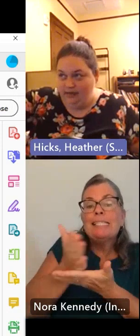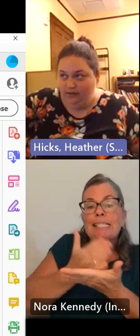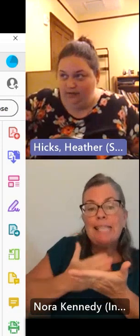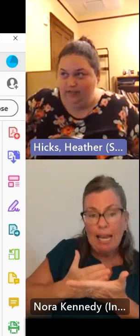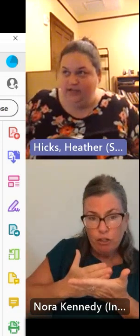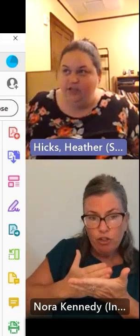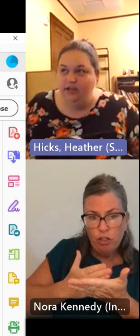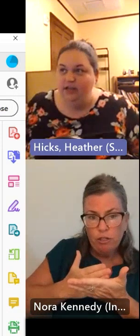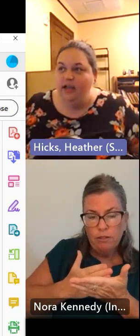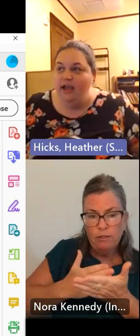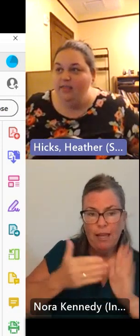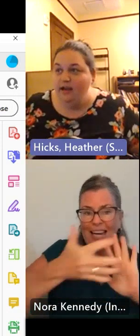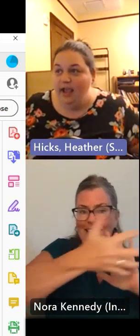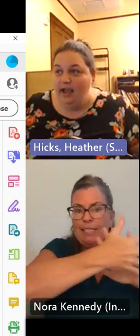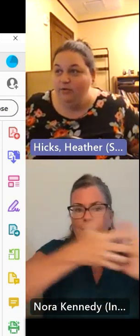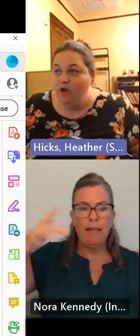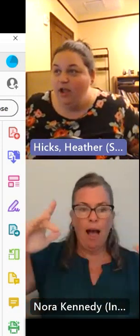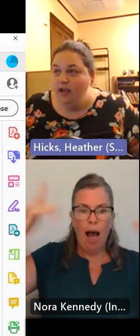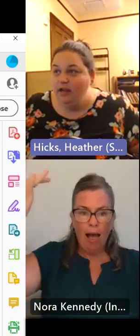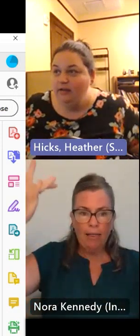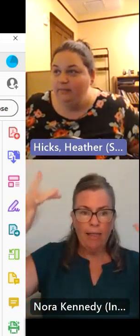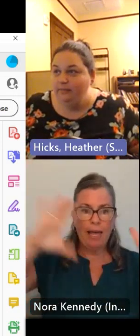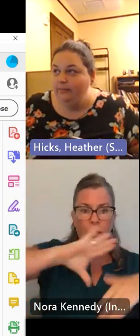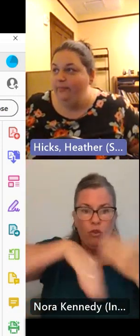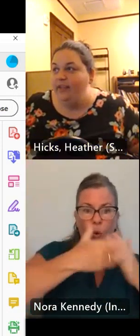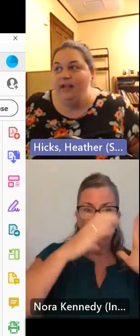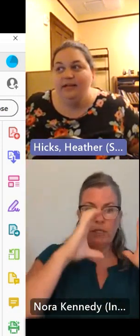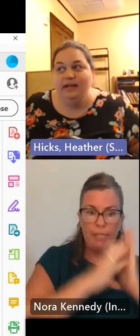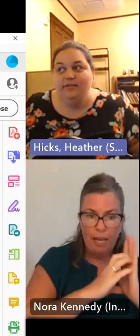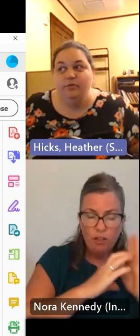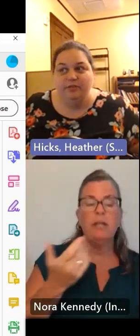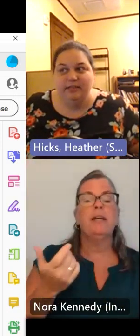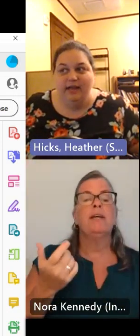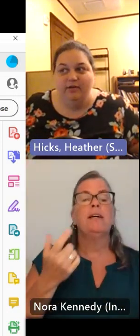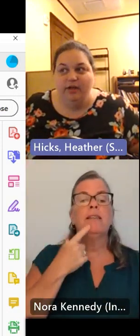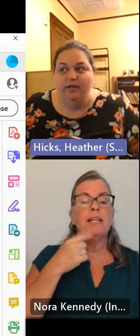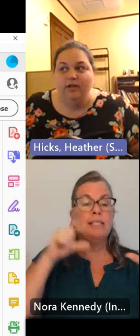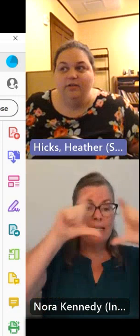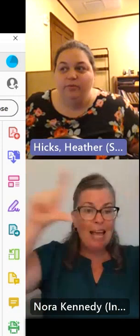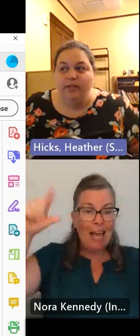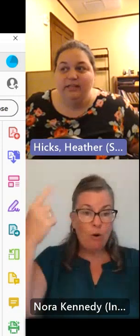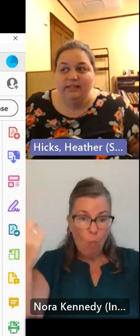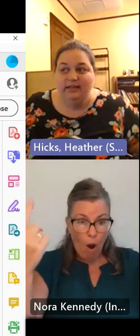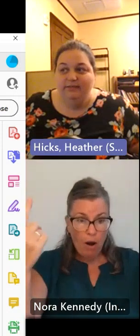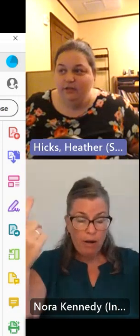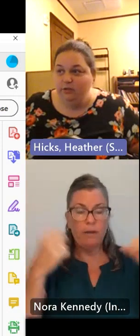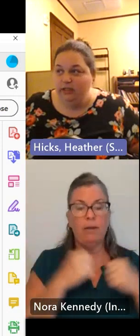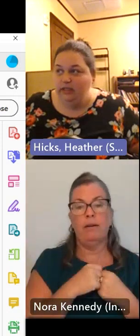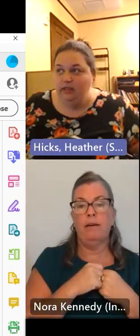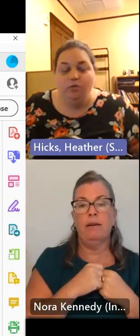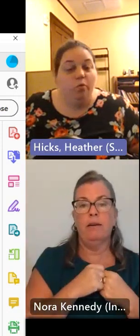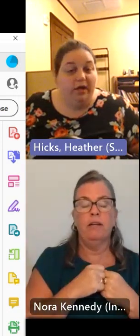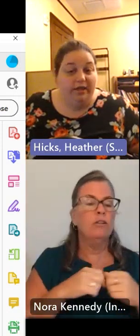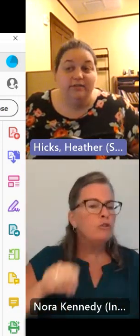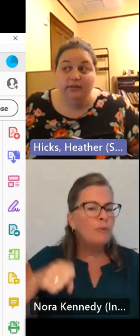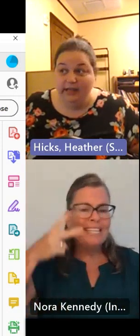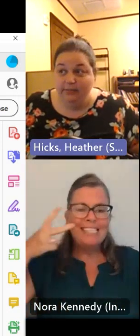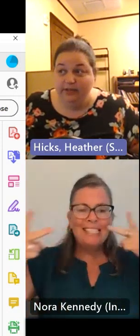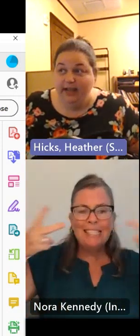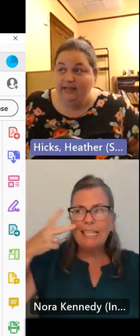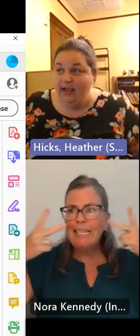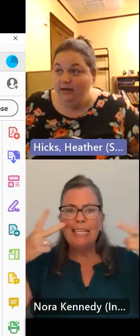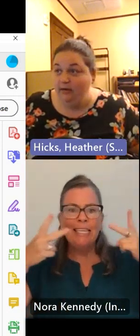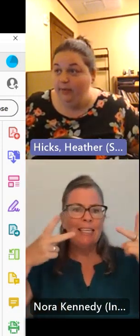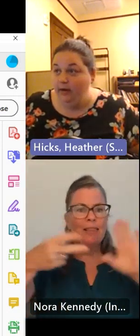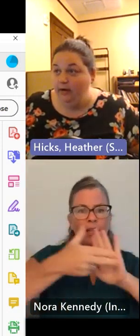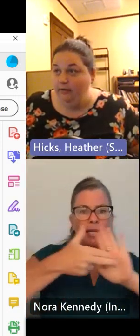it's highlighting the whole section, and then header 1. And it tells us which one's the header 1. So we can see visually here what things are